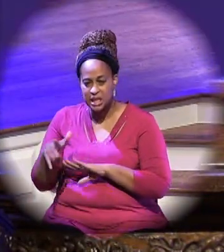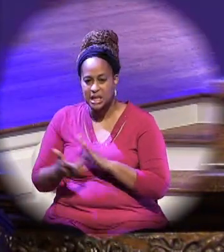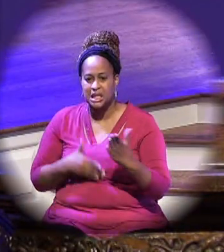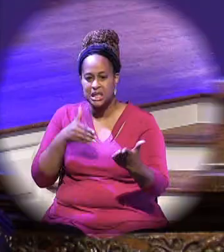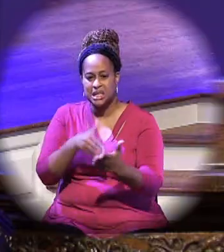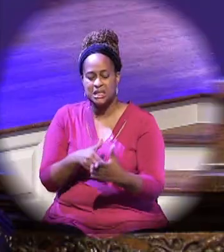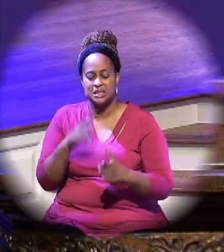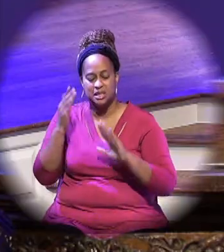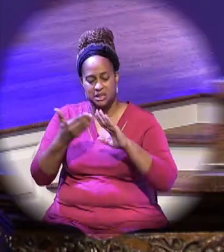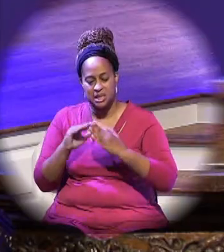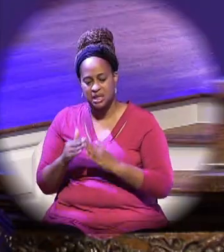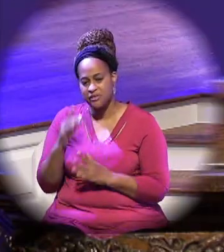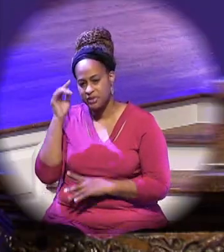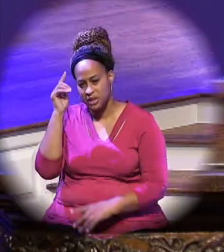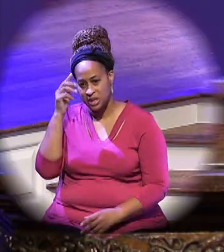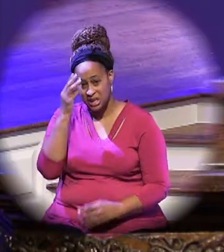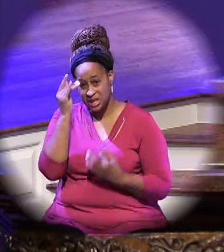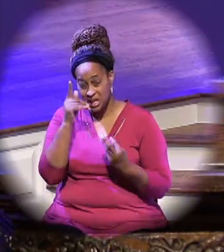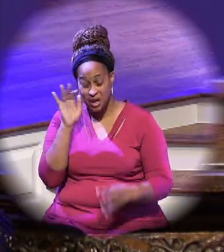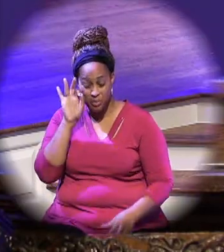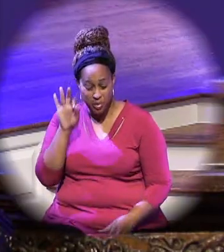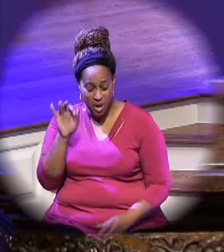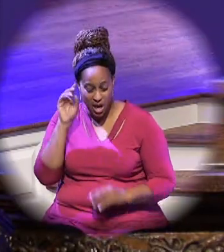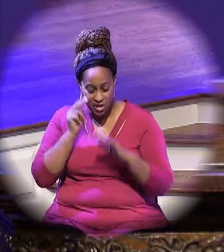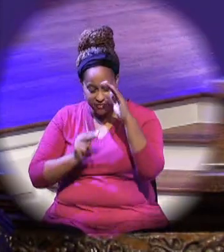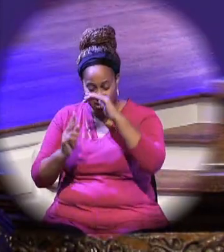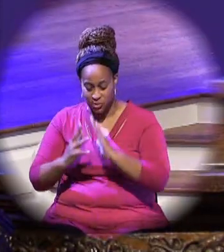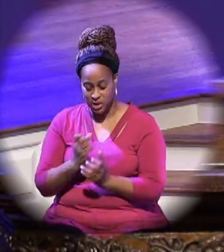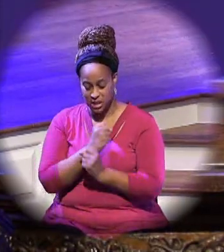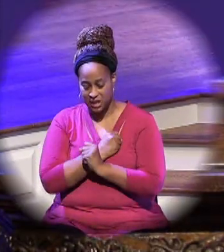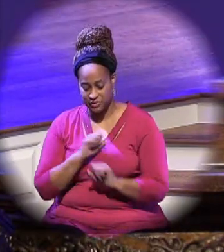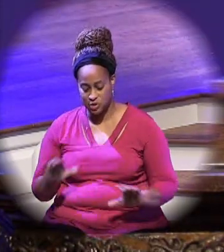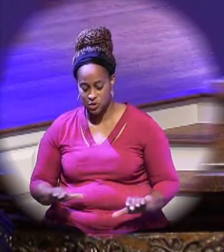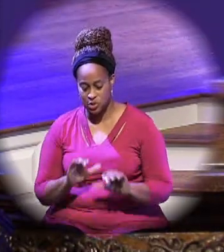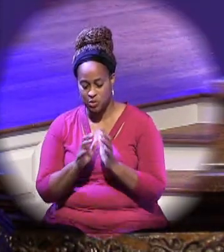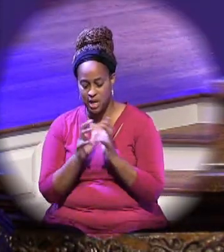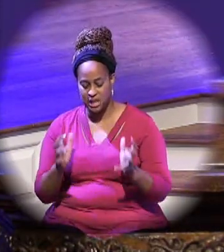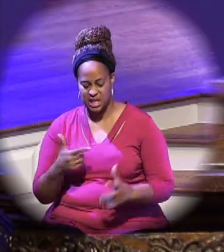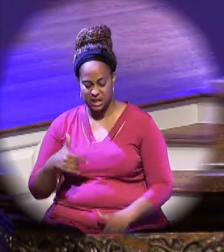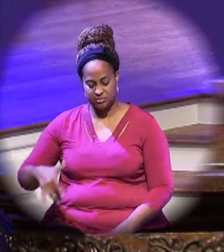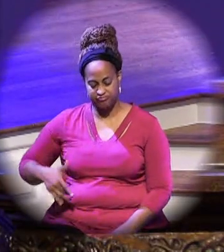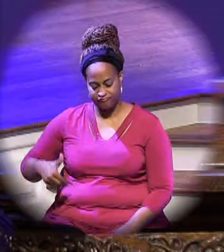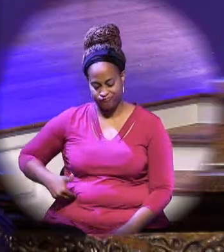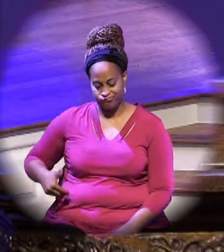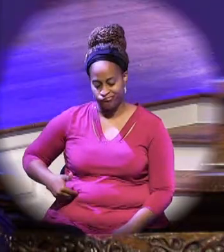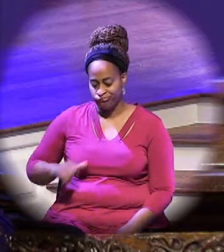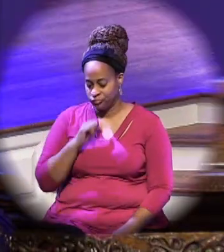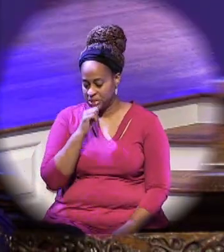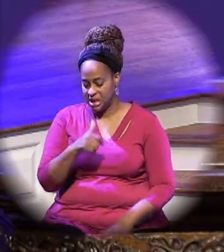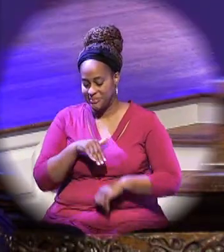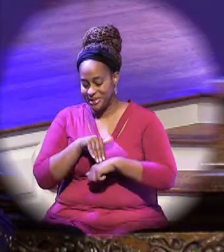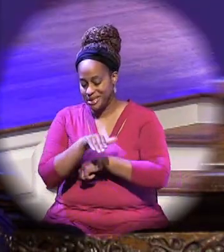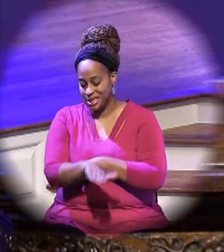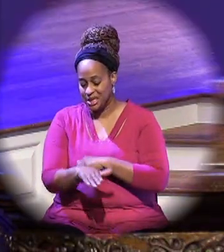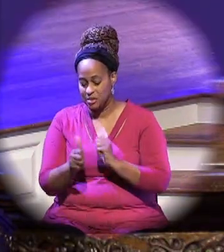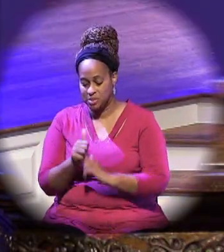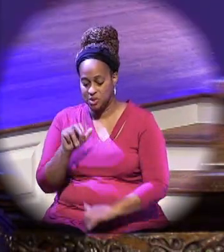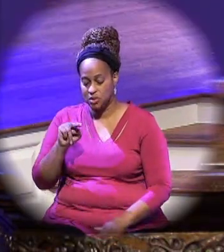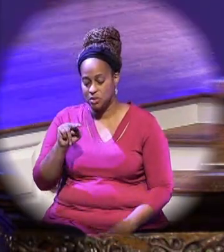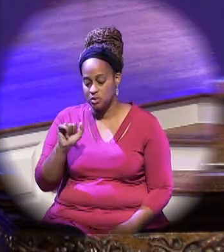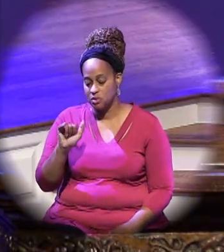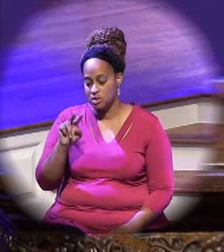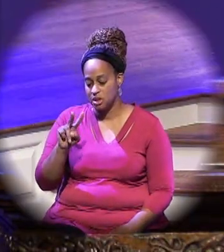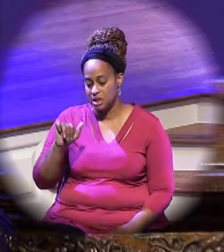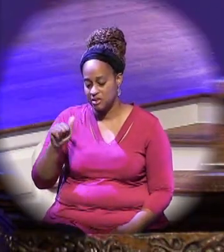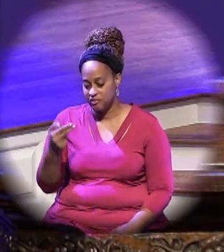the city, which you think a prophet would love to do. But Jonah, for a lot of reasons, had an inkling that God would not be sending him to Nineveh to preach